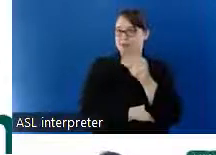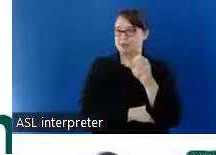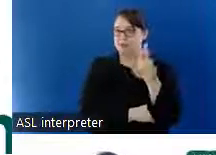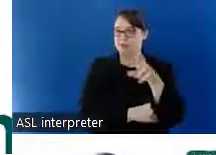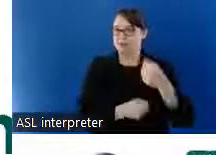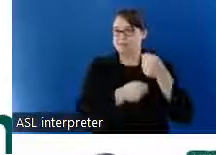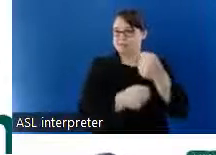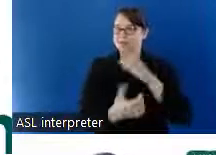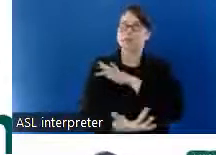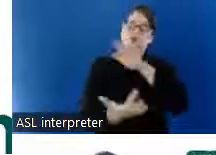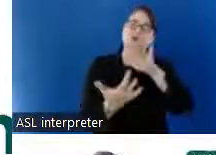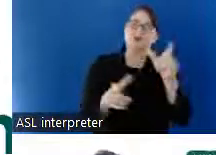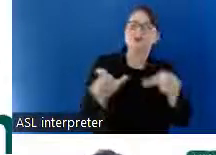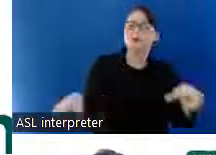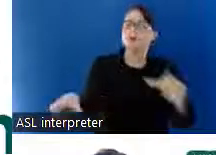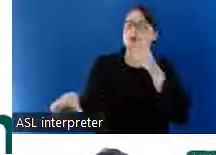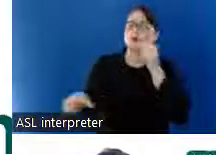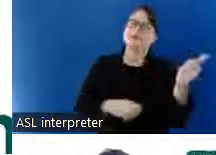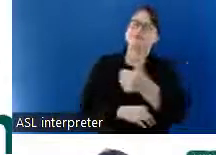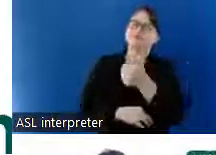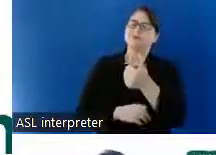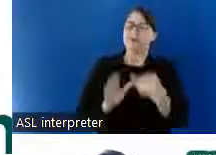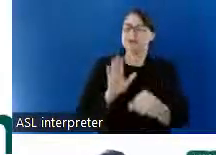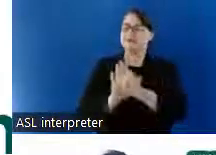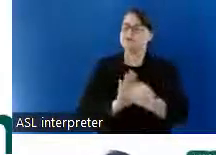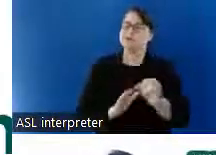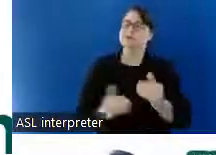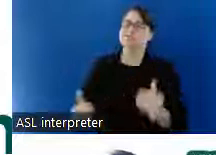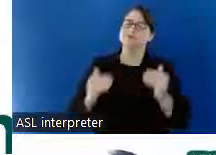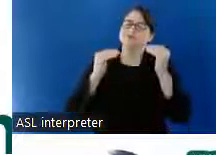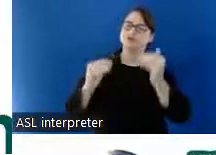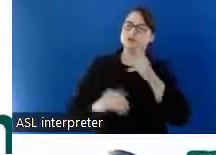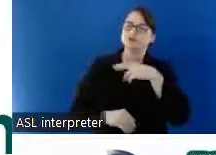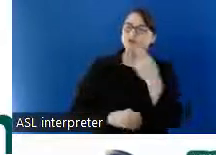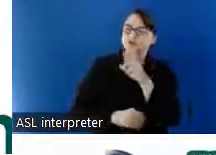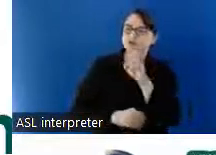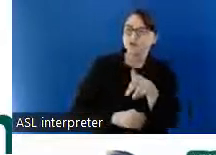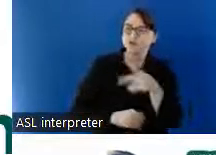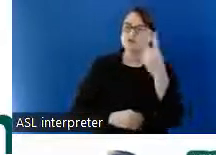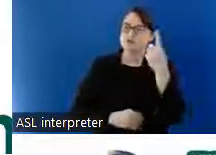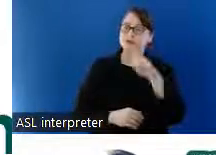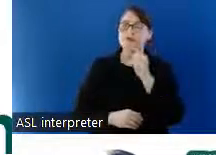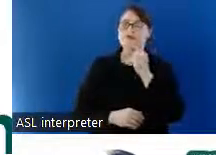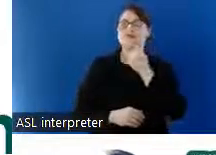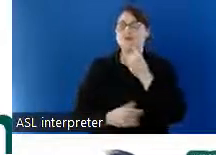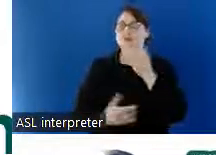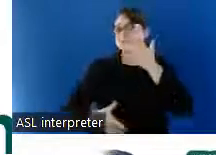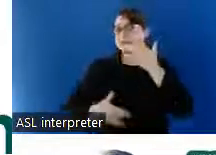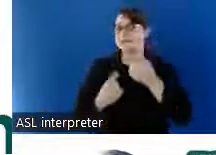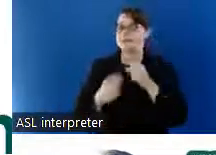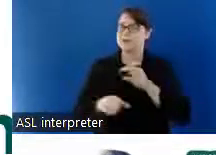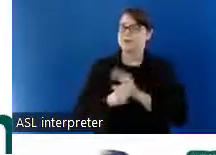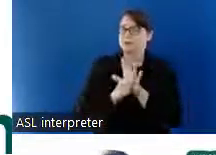identified that are at an increased risk of severe illness from COVID-19, and to reach those that might have been lost to